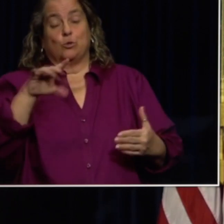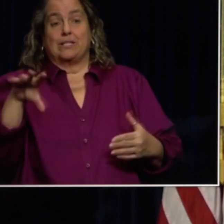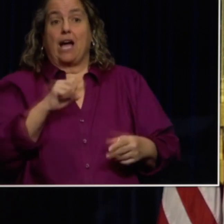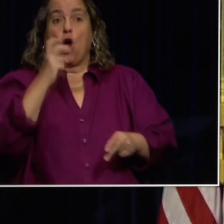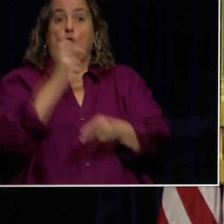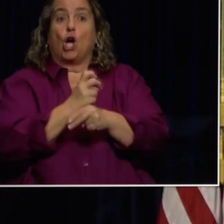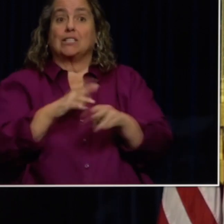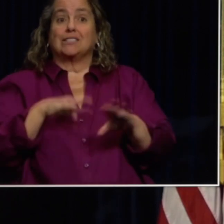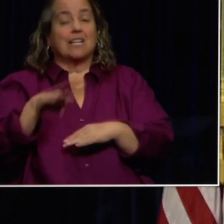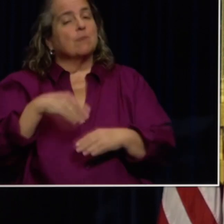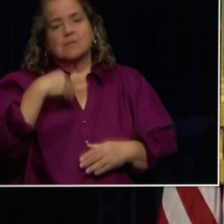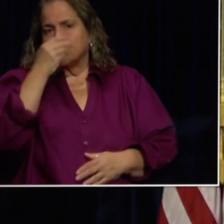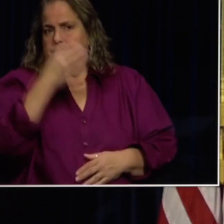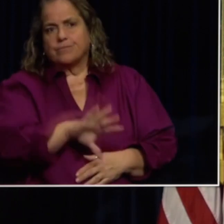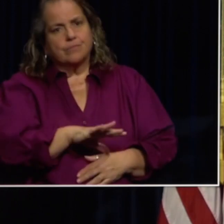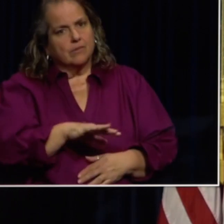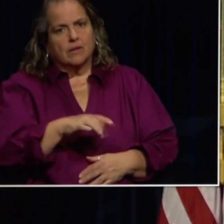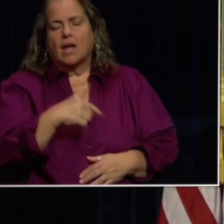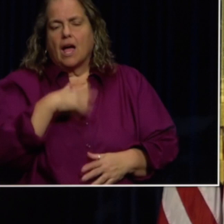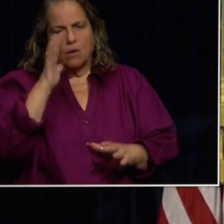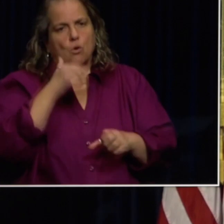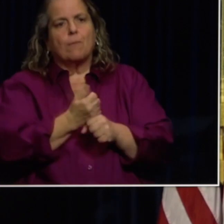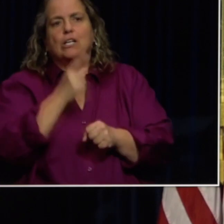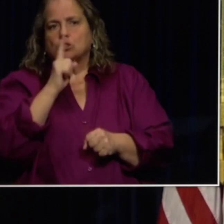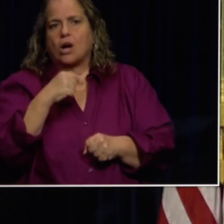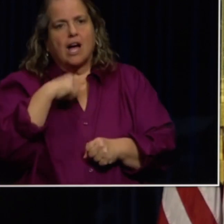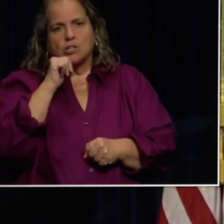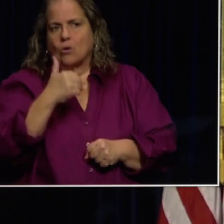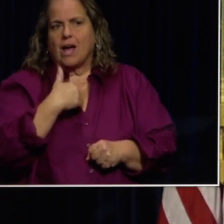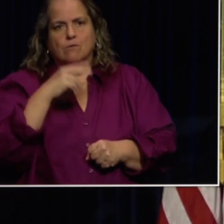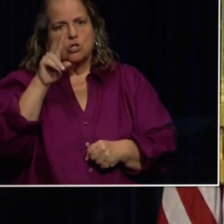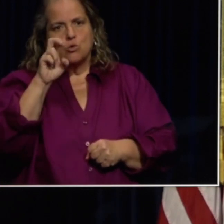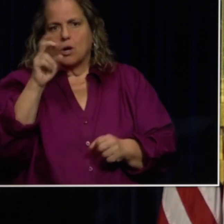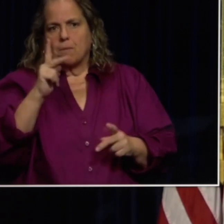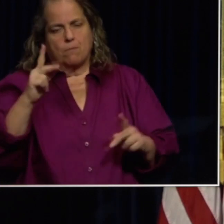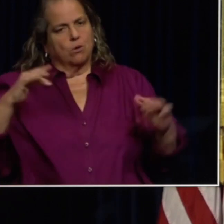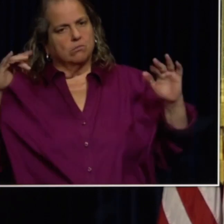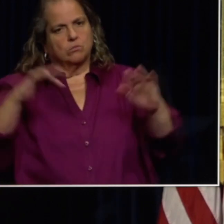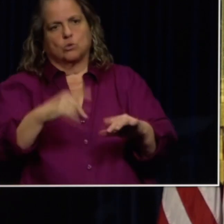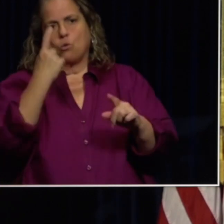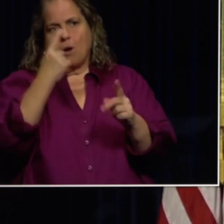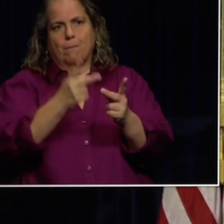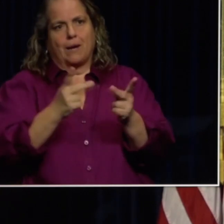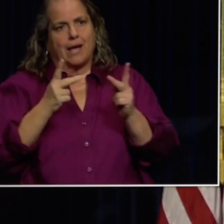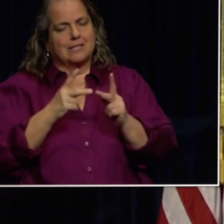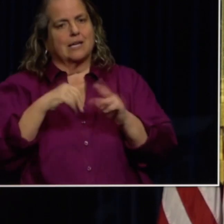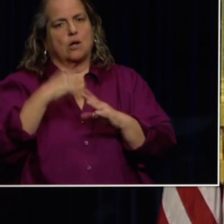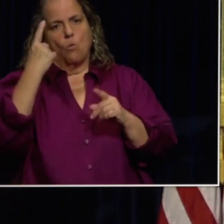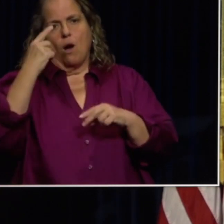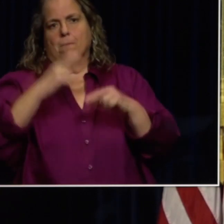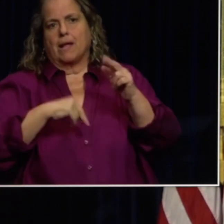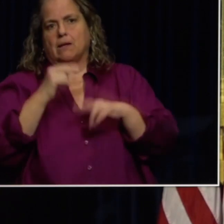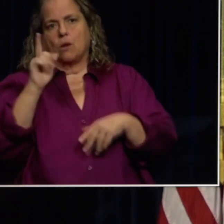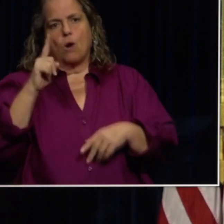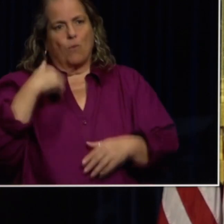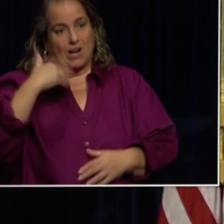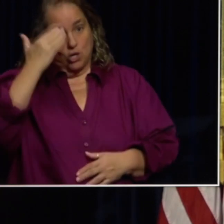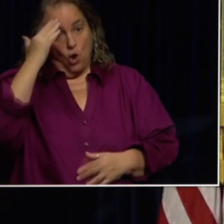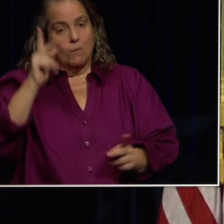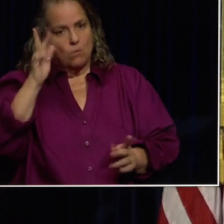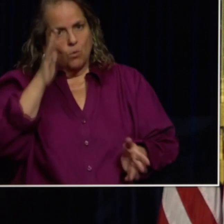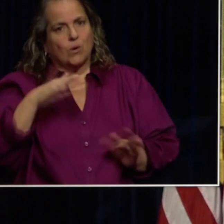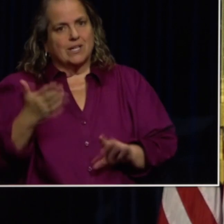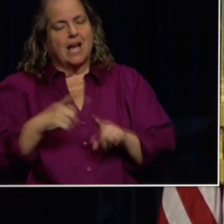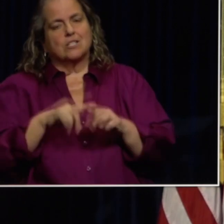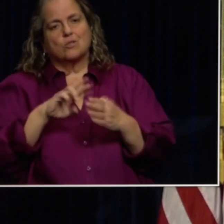that we don't have 200 people coming to one place inside of one building where we know people are going to die as a result. And